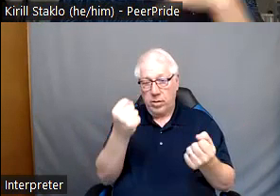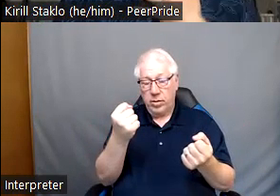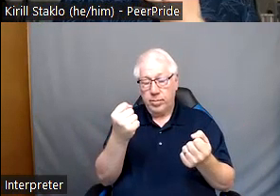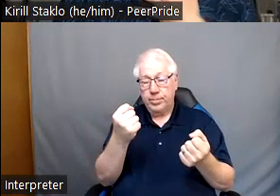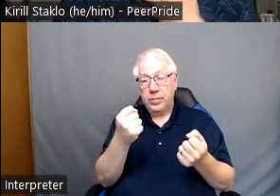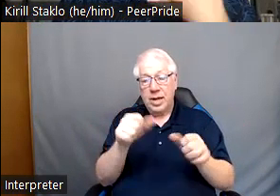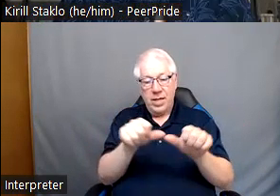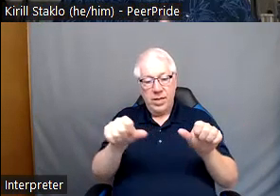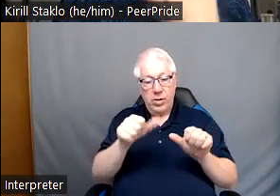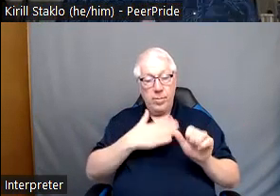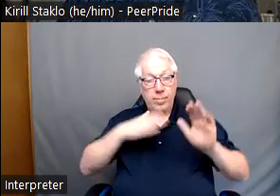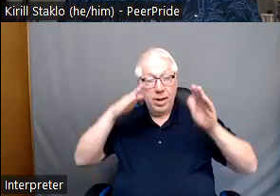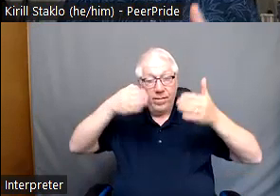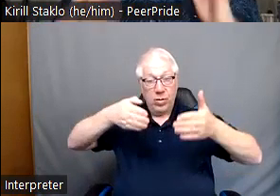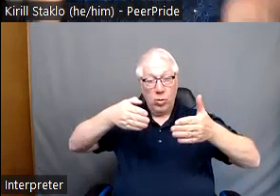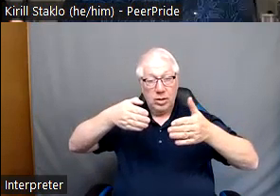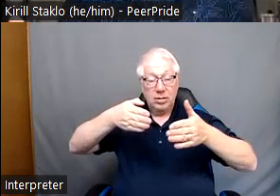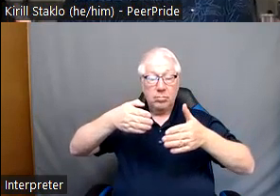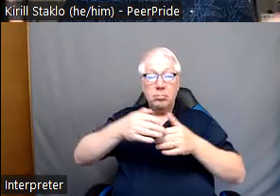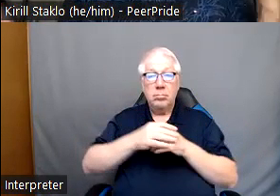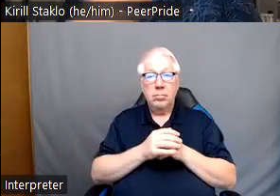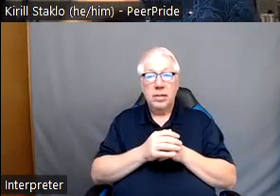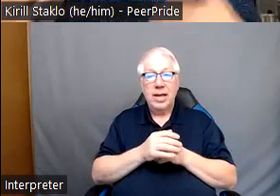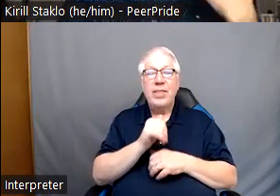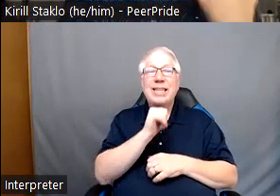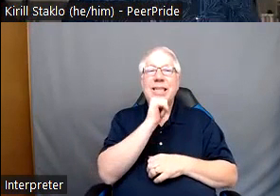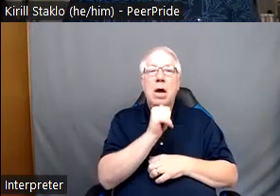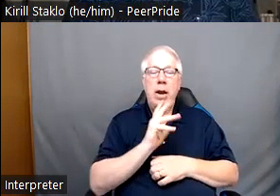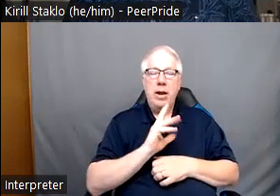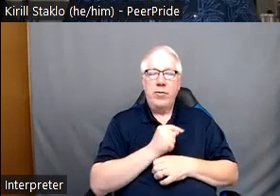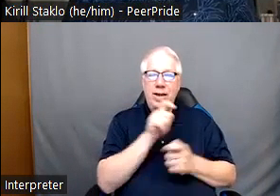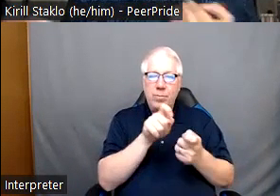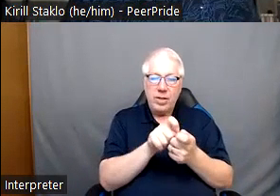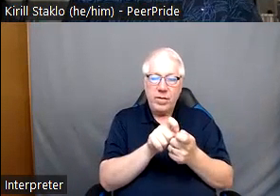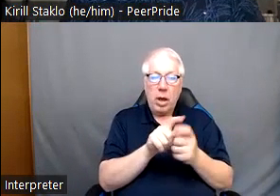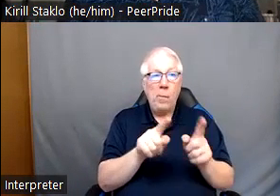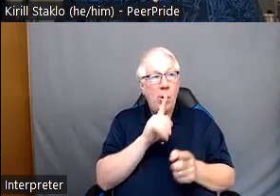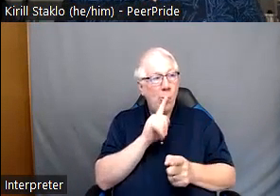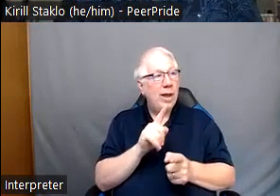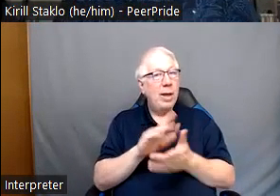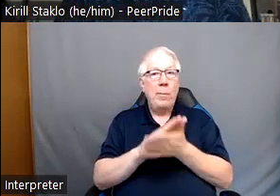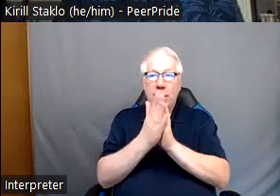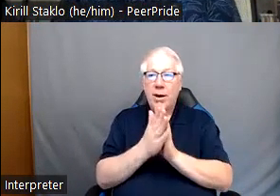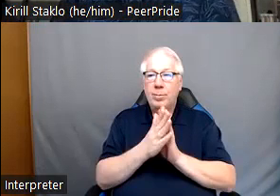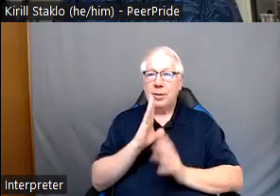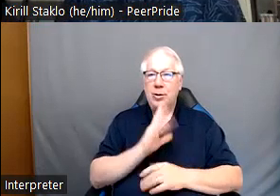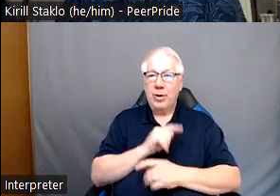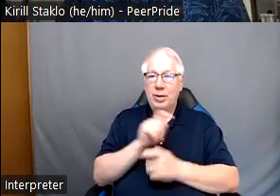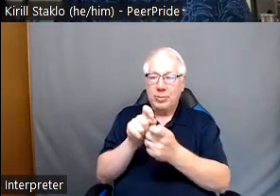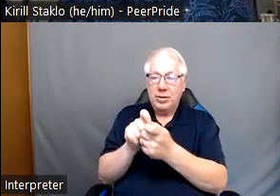that I focus on myself professionally that's not trans specific, but ends up being trans specific a lot of the time,